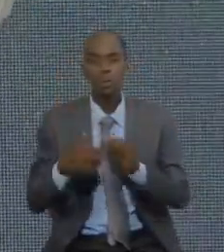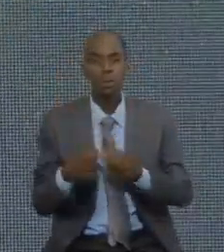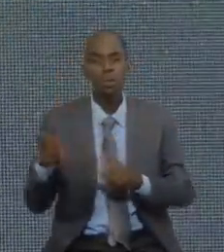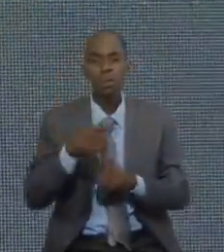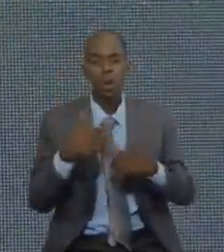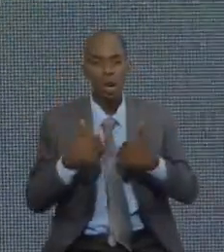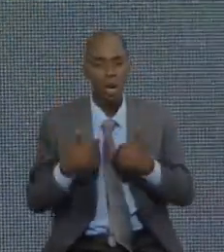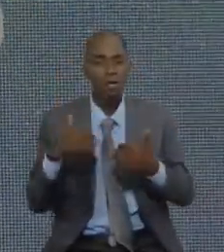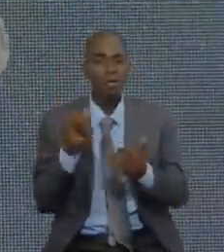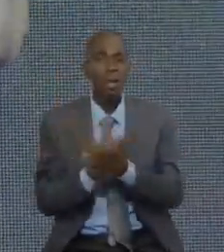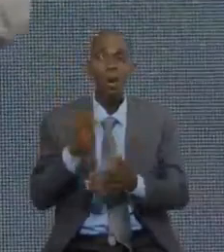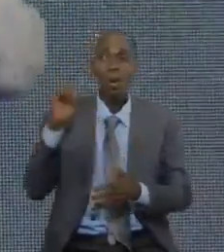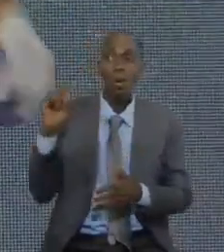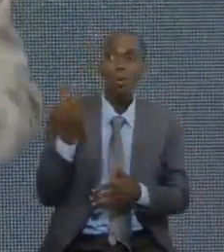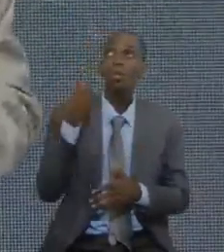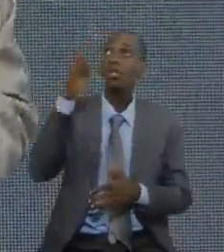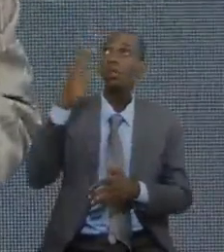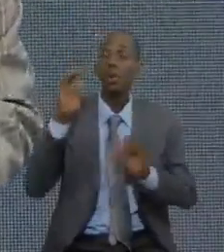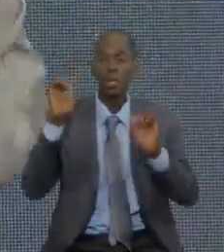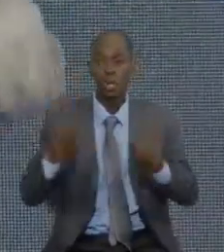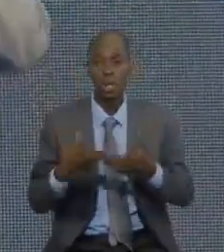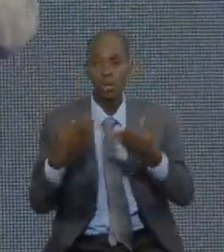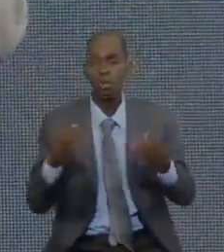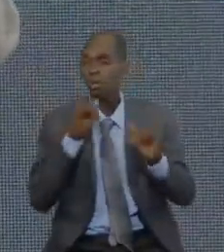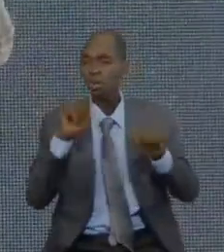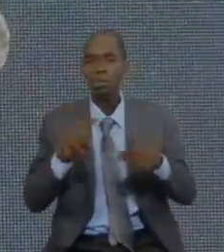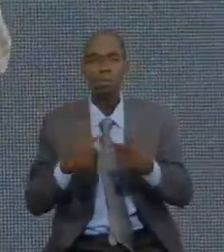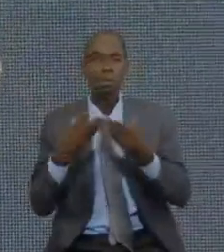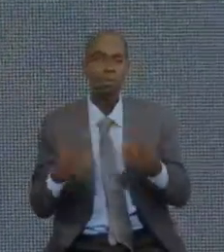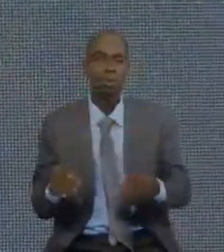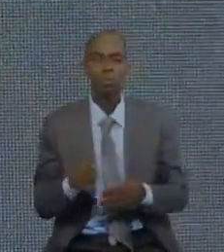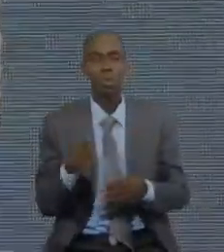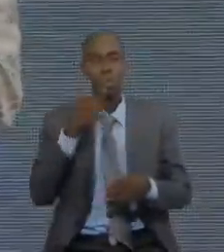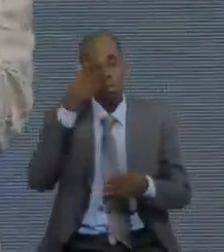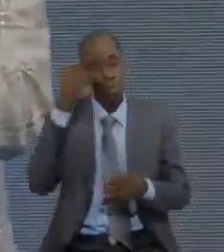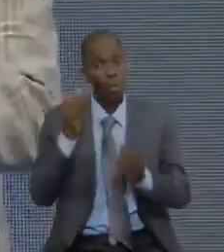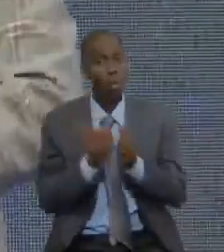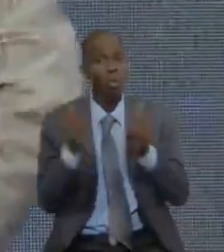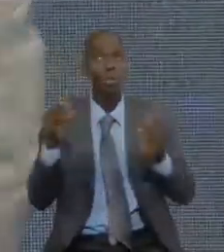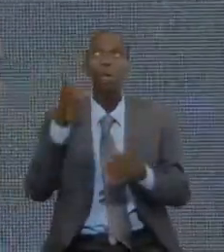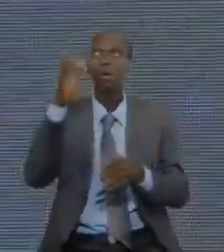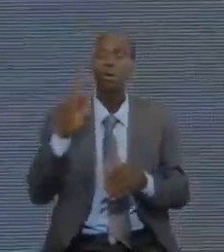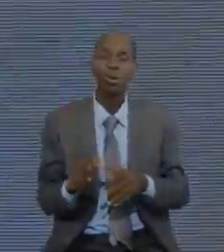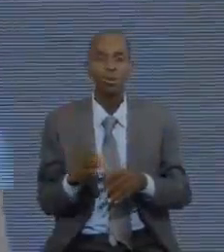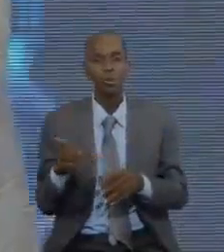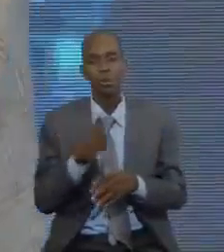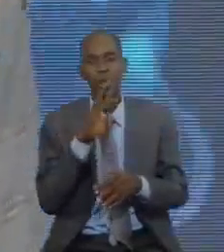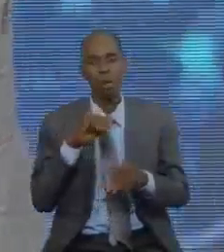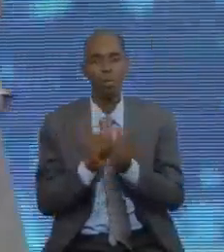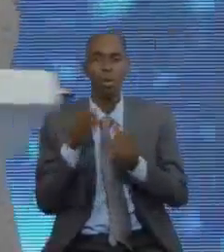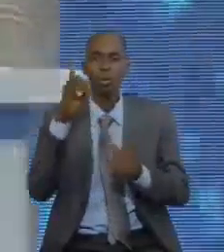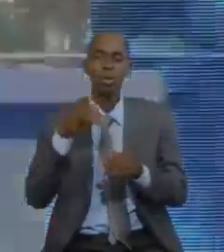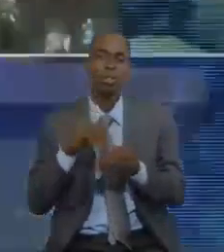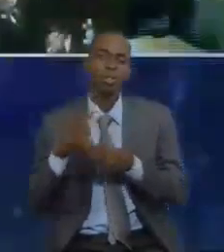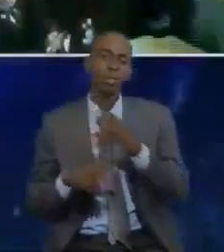only God could solve, you couldn't solve them without God in the world.